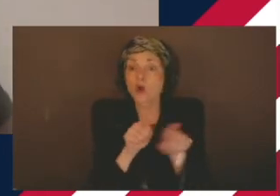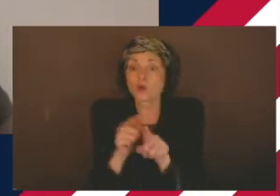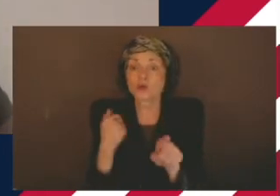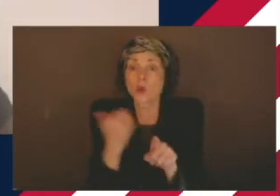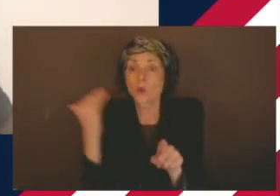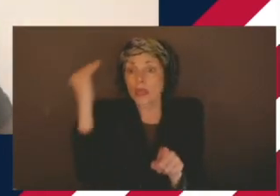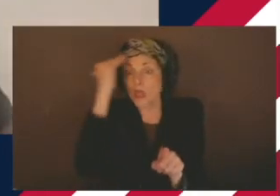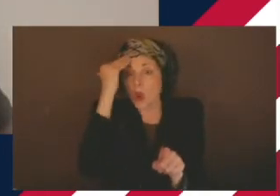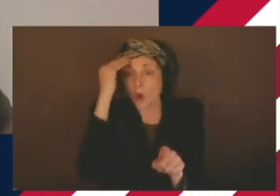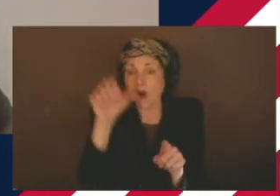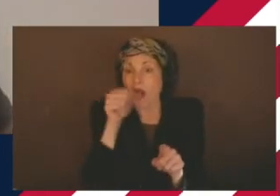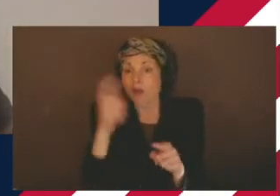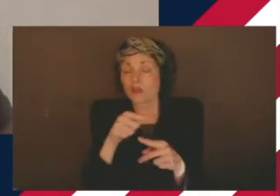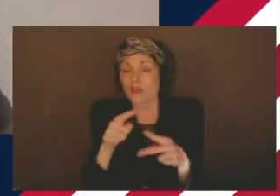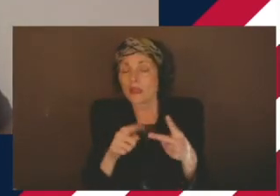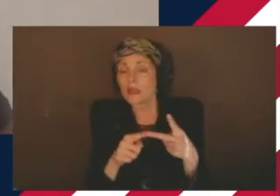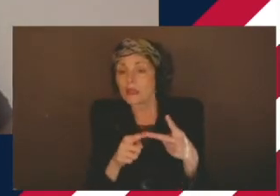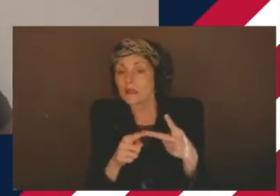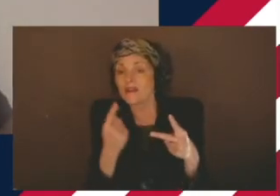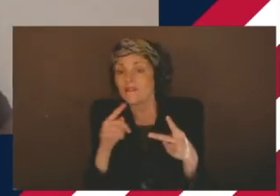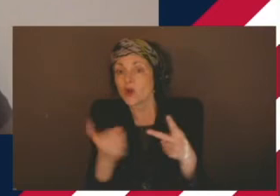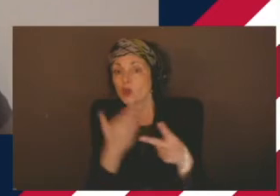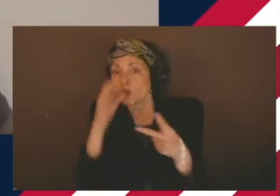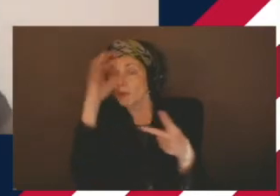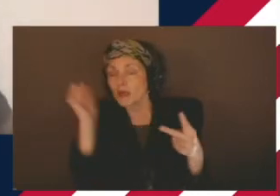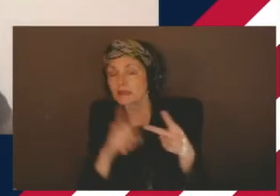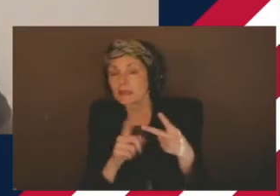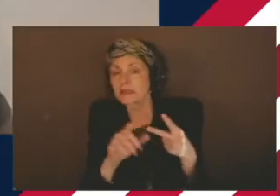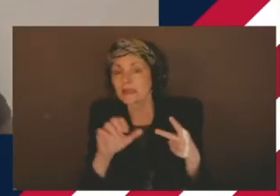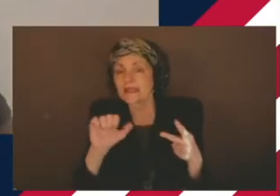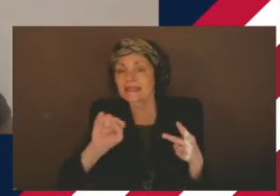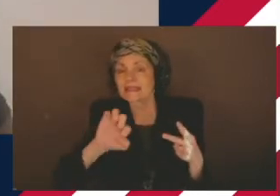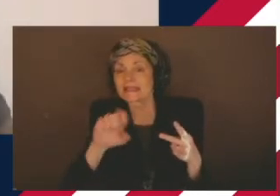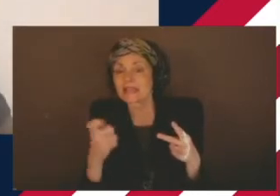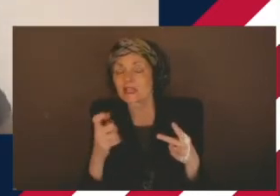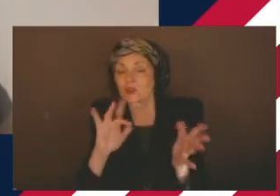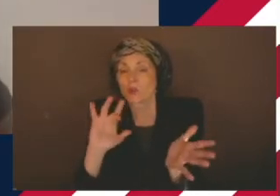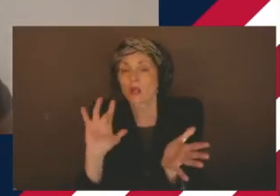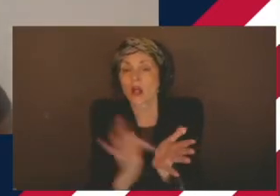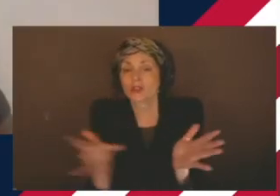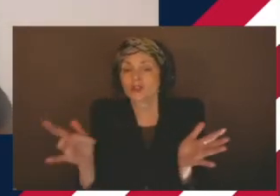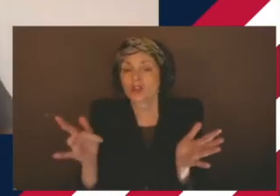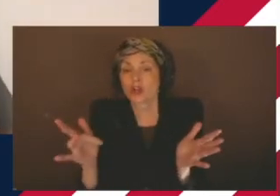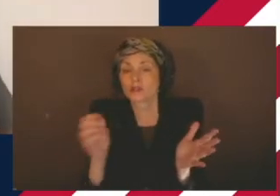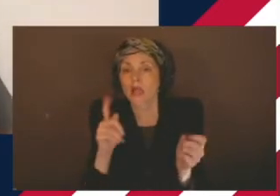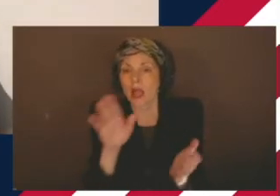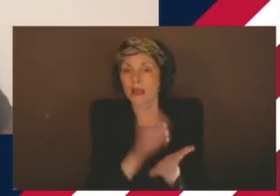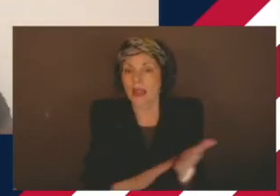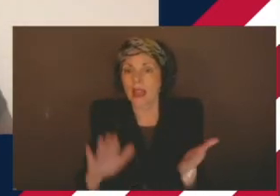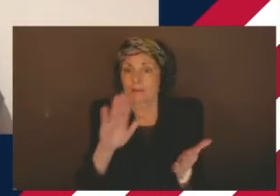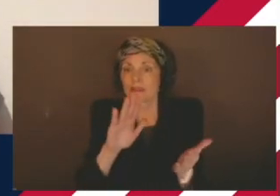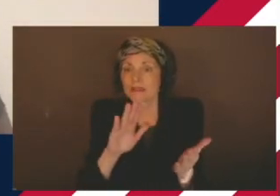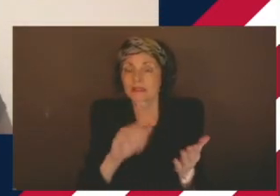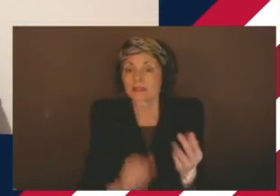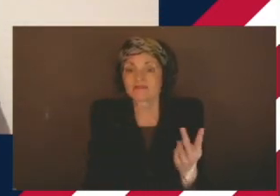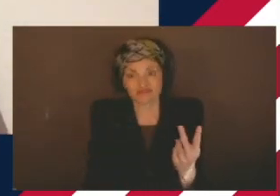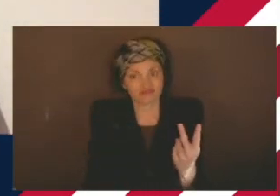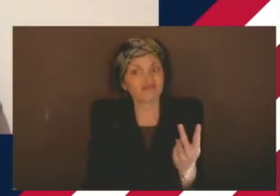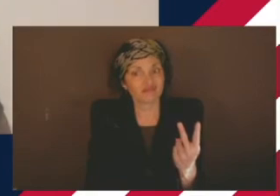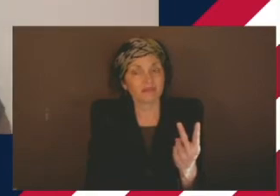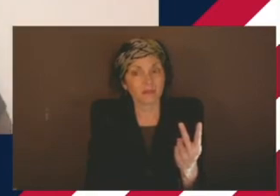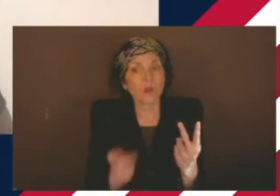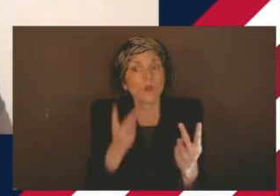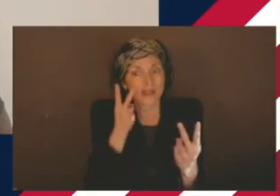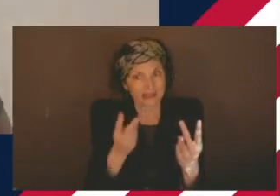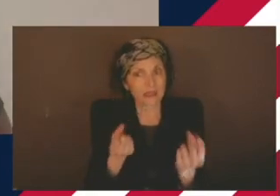the upcoming administration, is the sexual assault on college and university campuses. We're seeing across the board those numbers